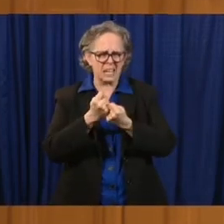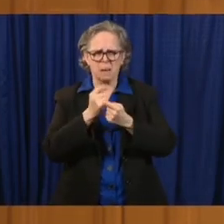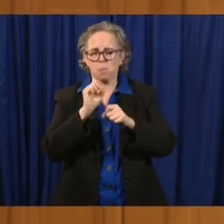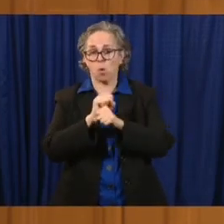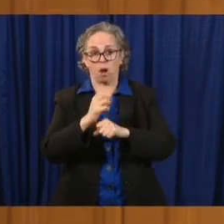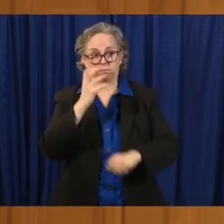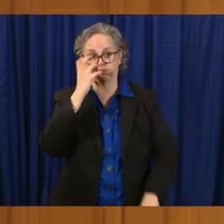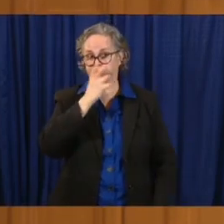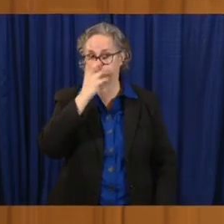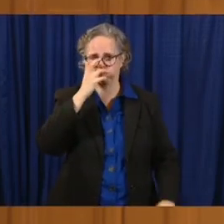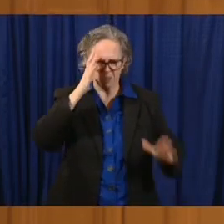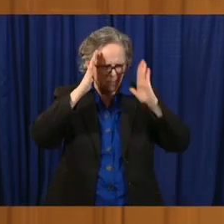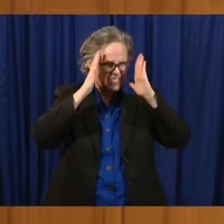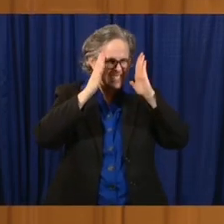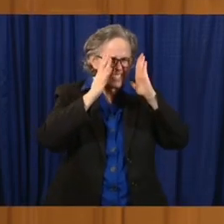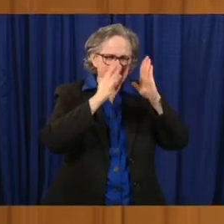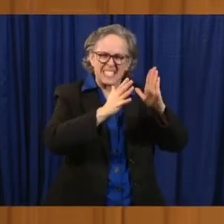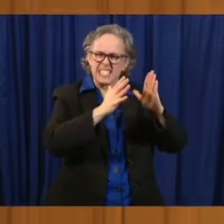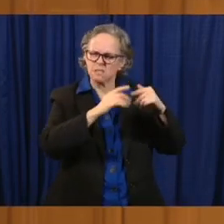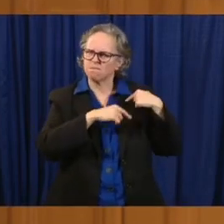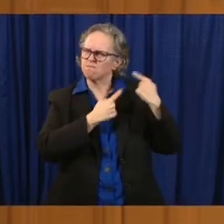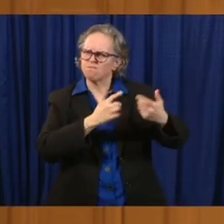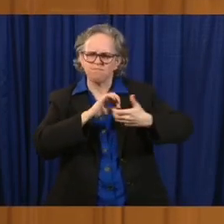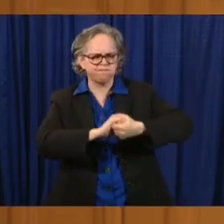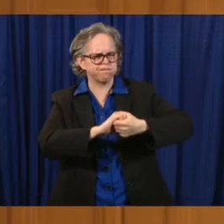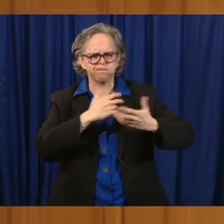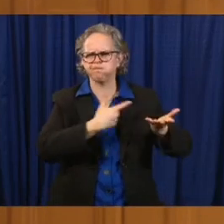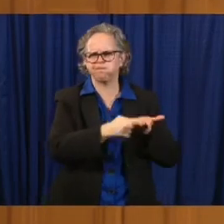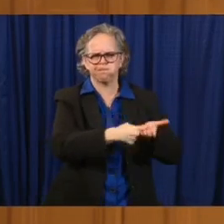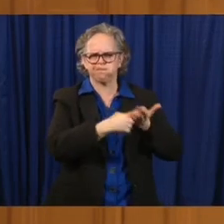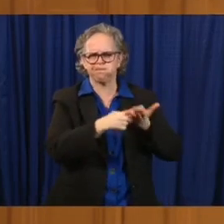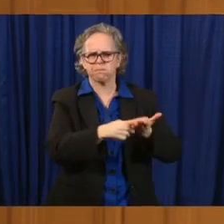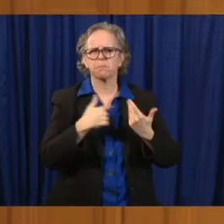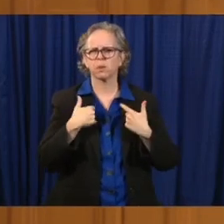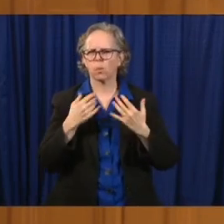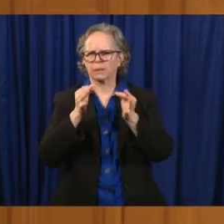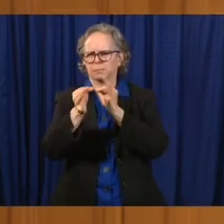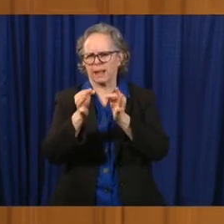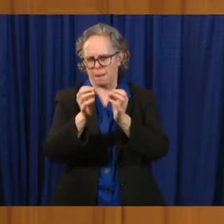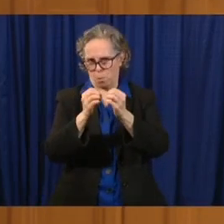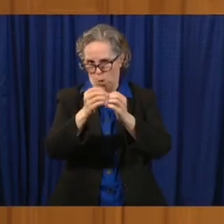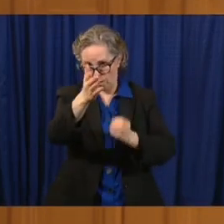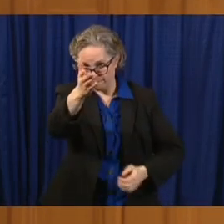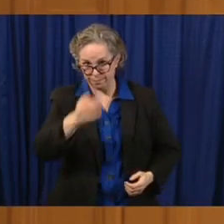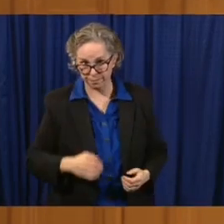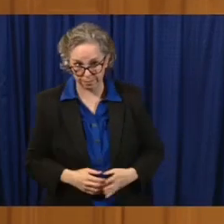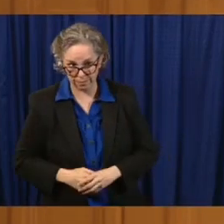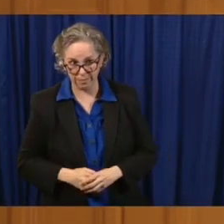these topics all along. I want to tell you more about it. First of all, our prisons